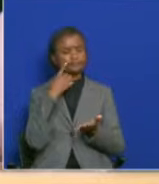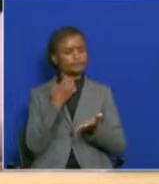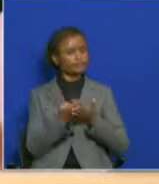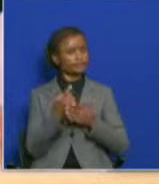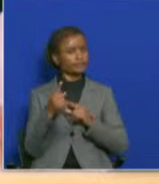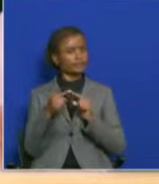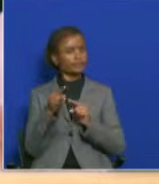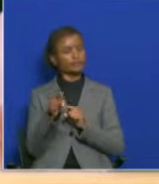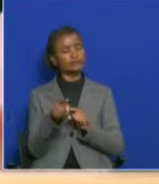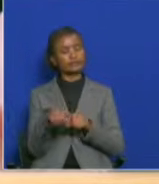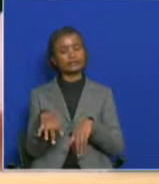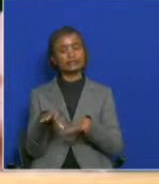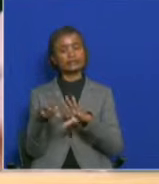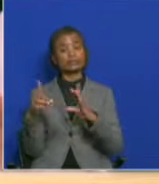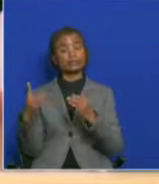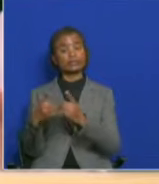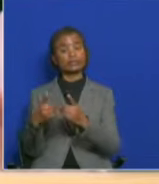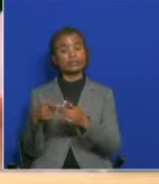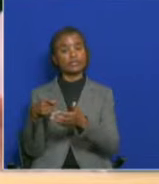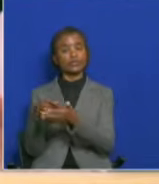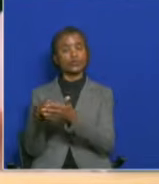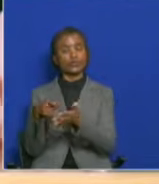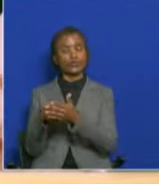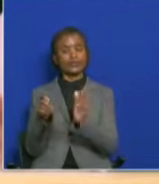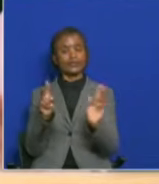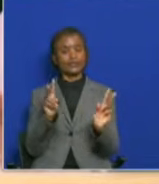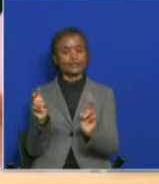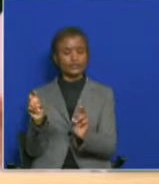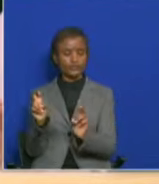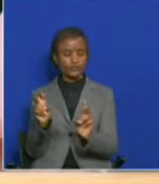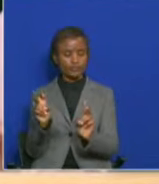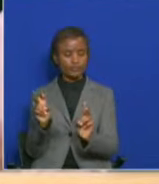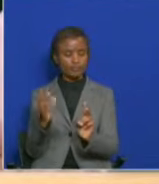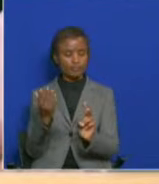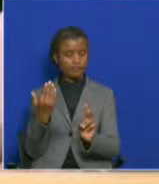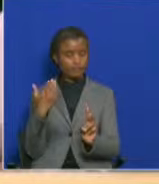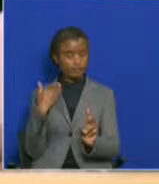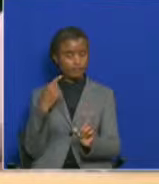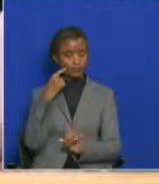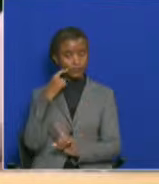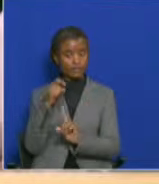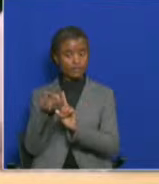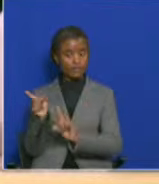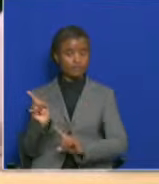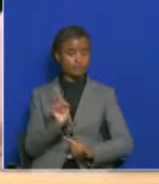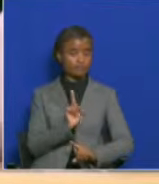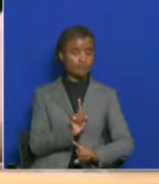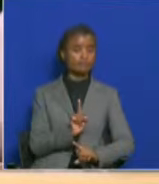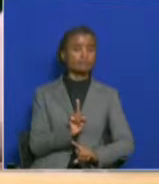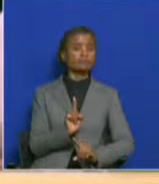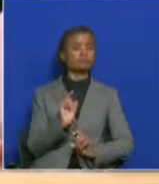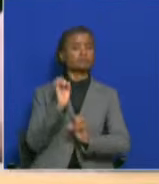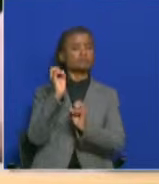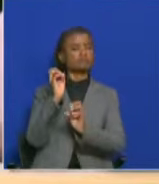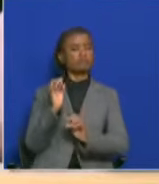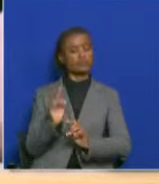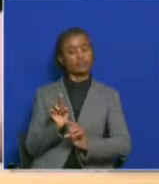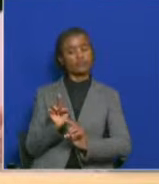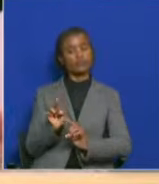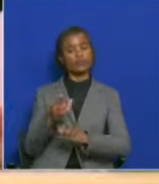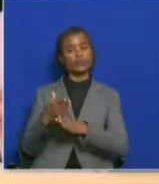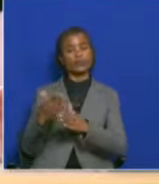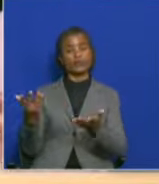we've had an explanation from a witness who's an employee in a state entity that in the